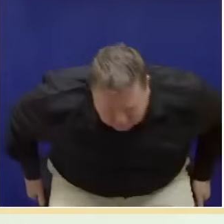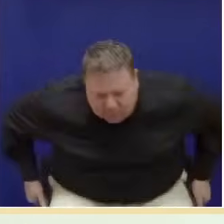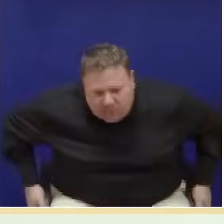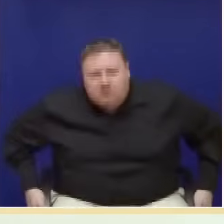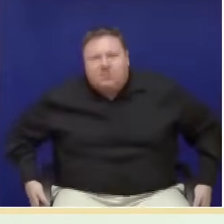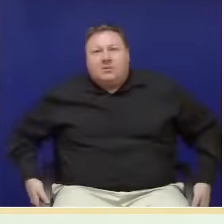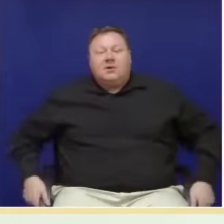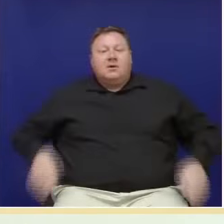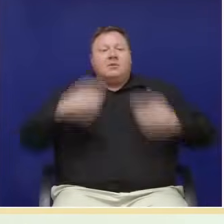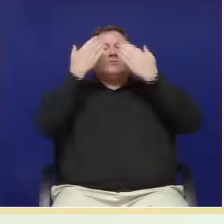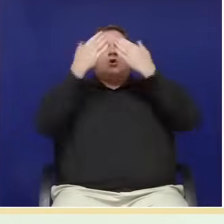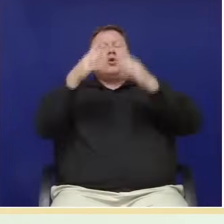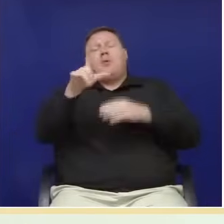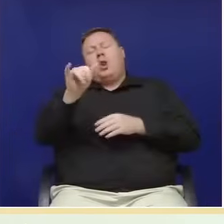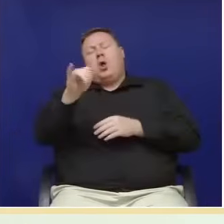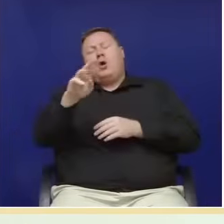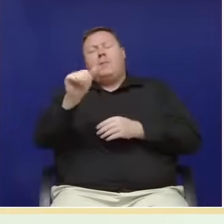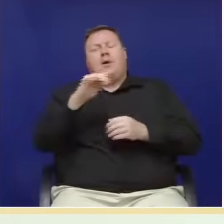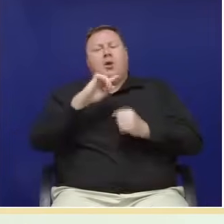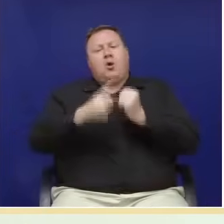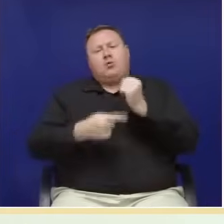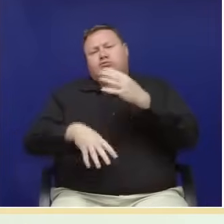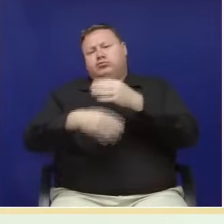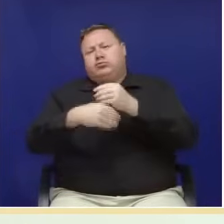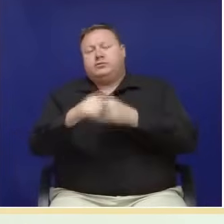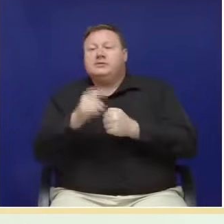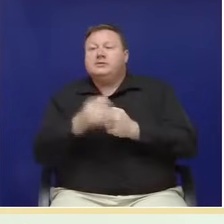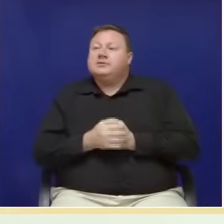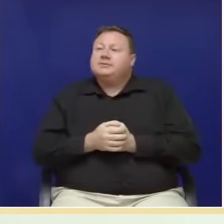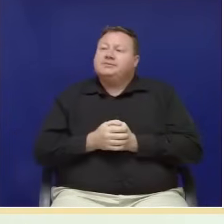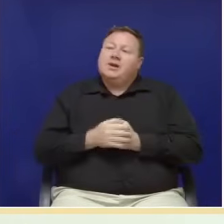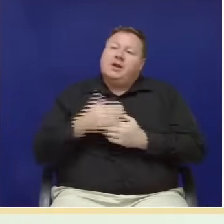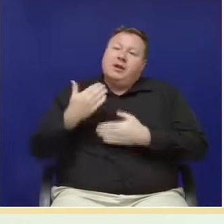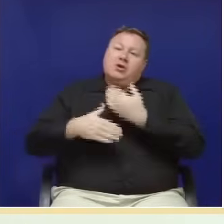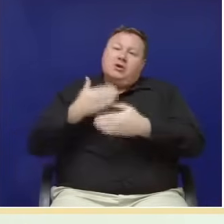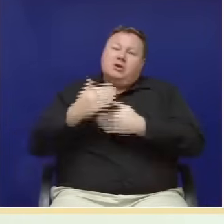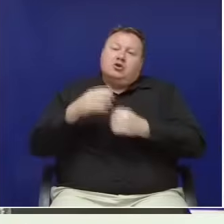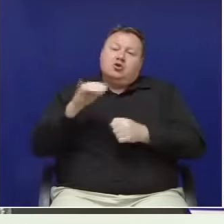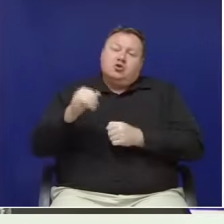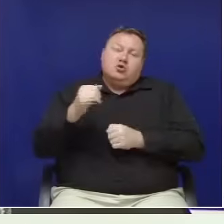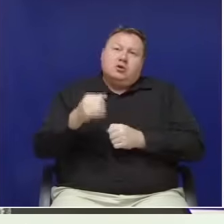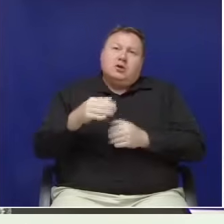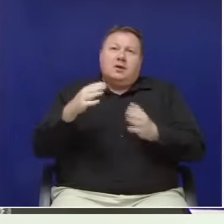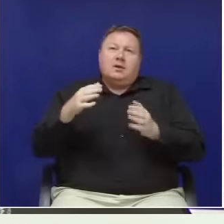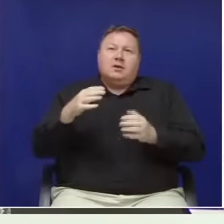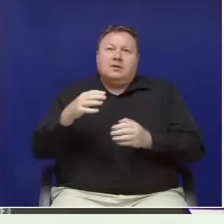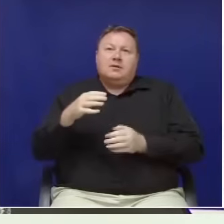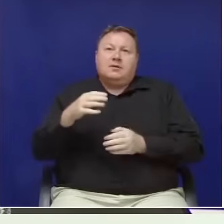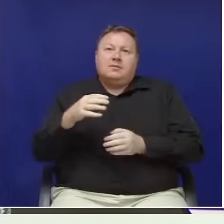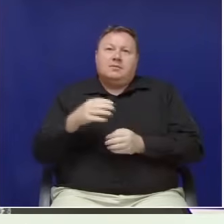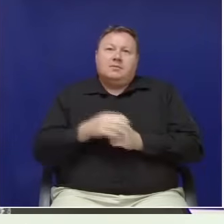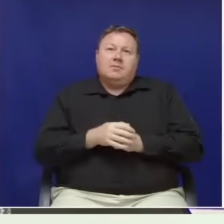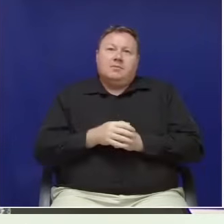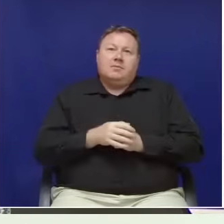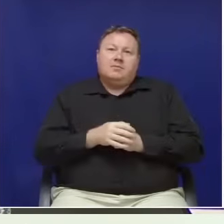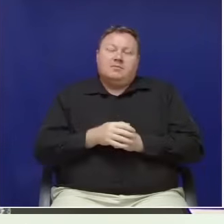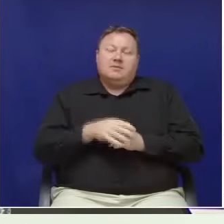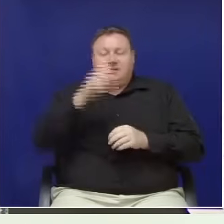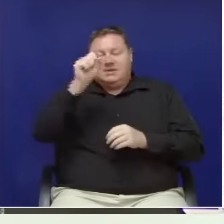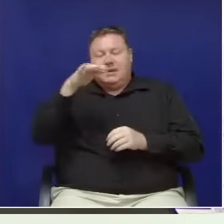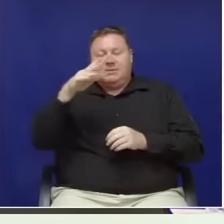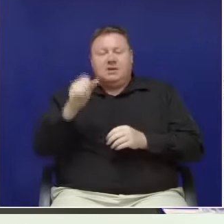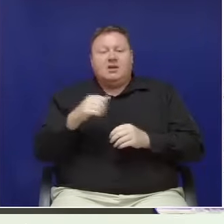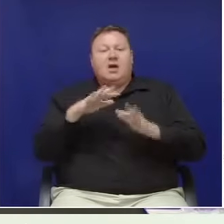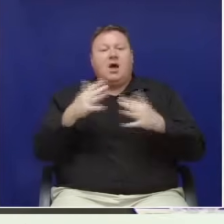Deputy Minister, considering the increasing juniorization within the SAPS, how many senior experienced